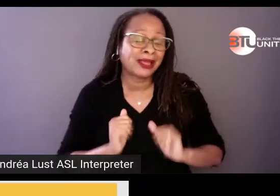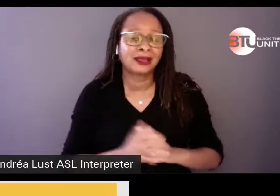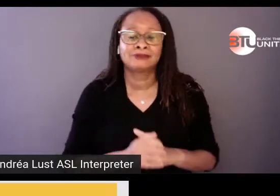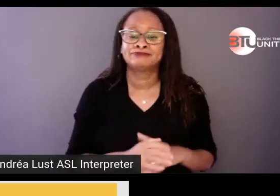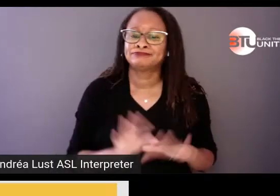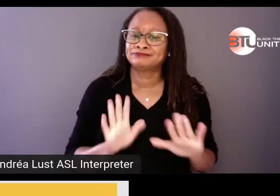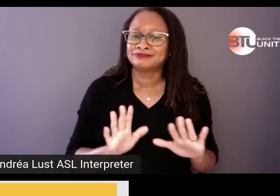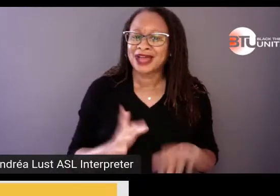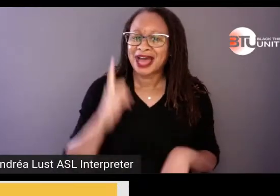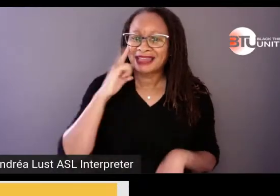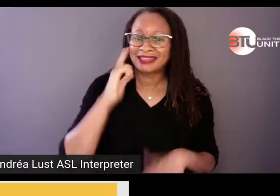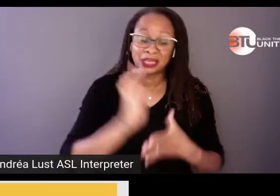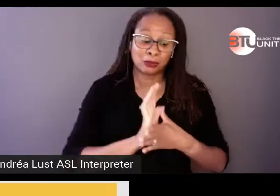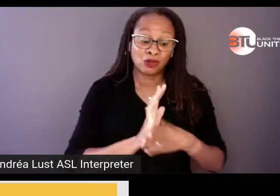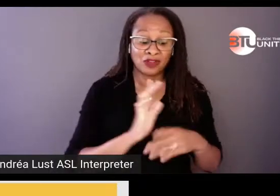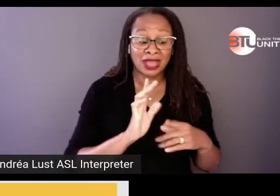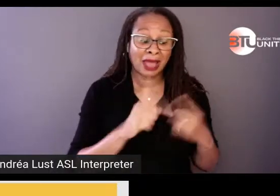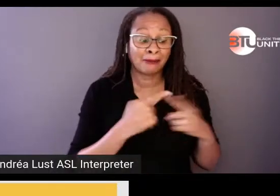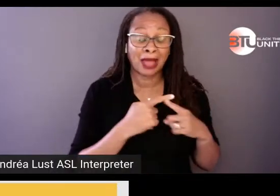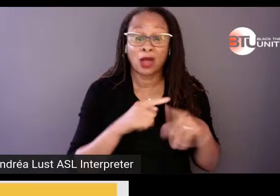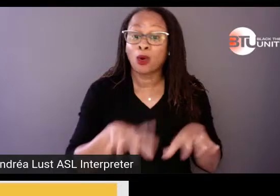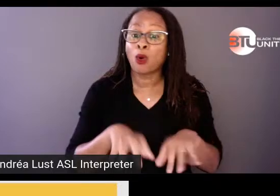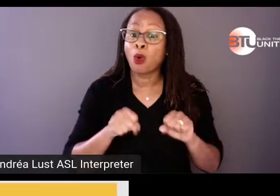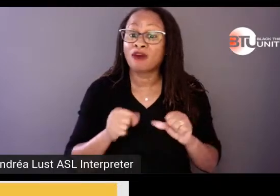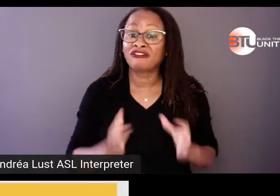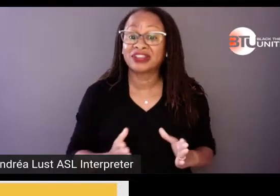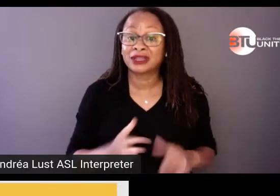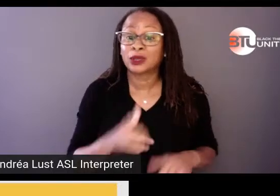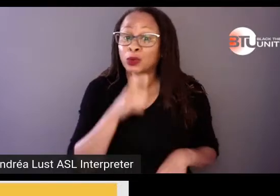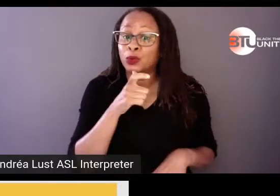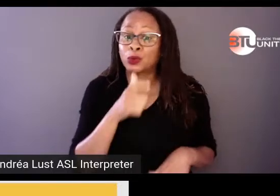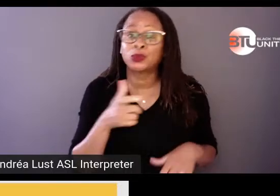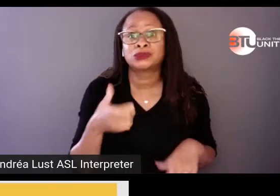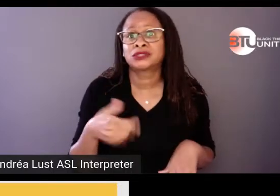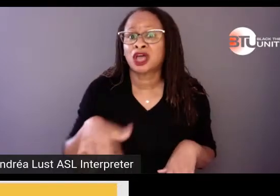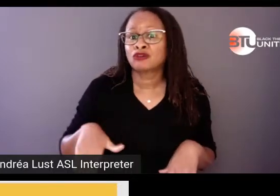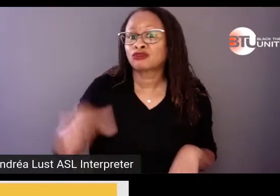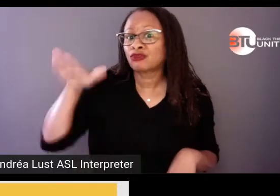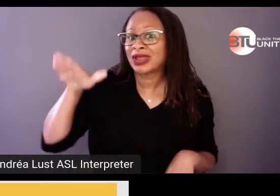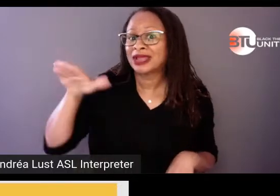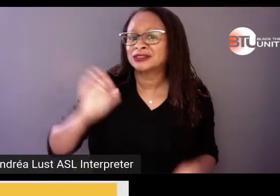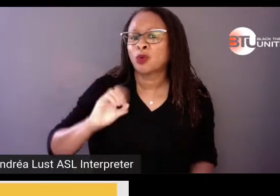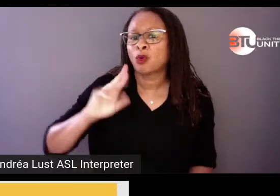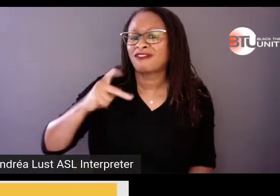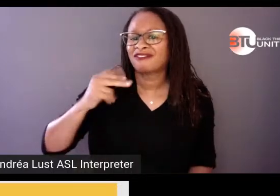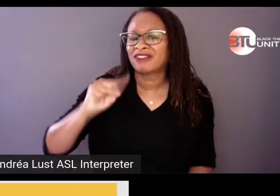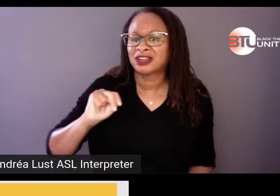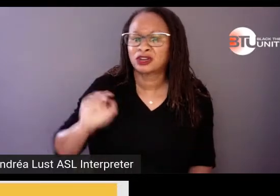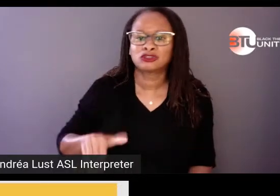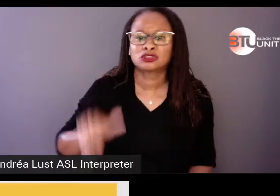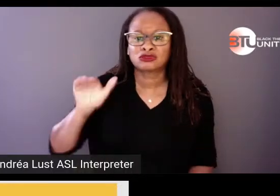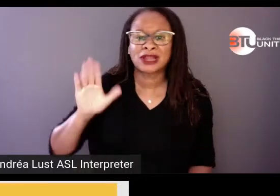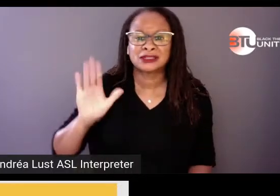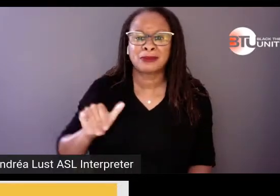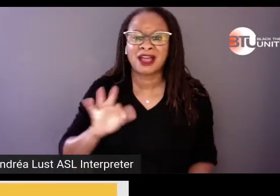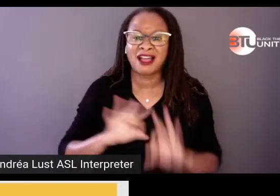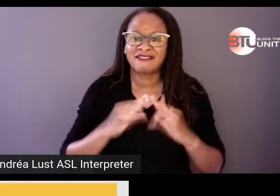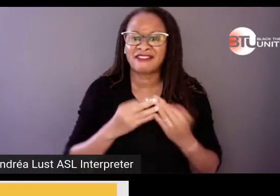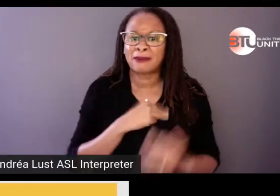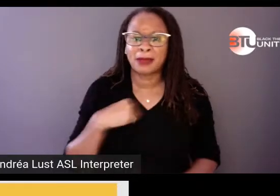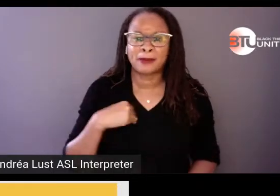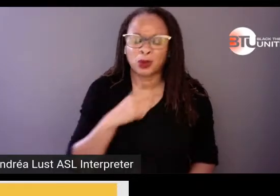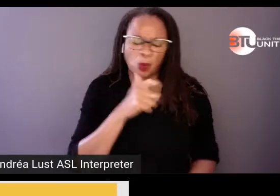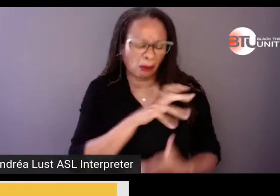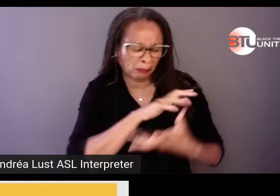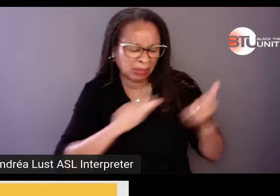movie about an orphan who is raised by his family members who are really mean